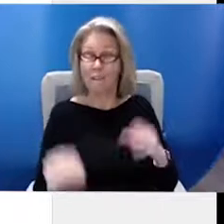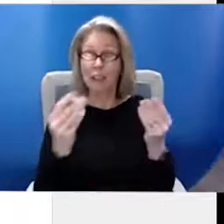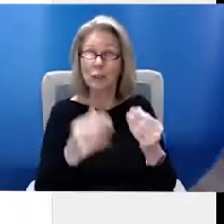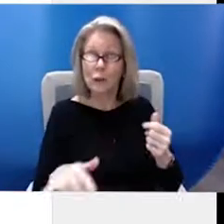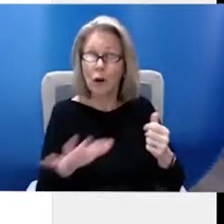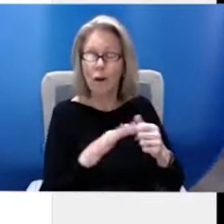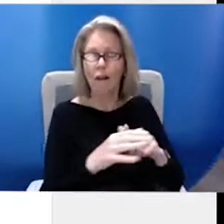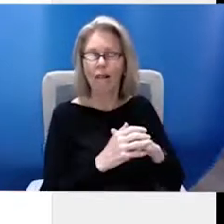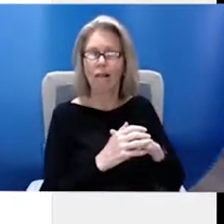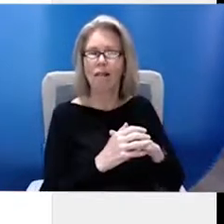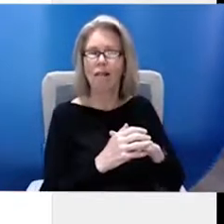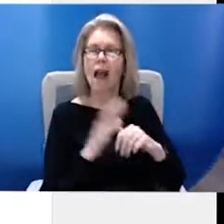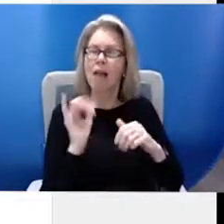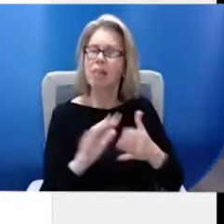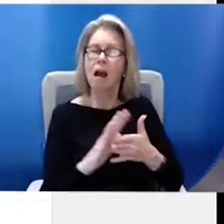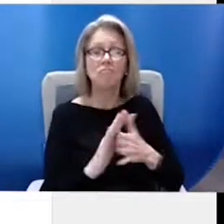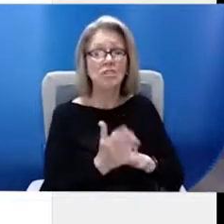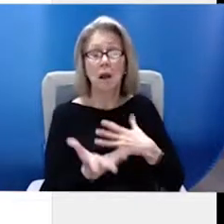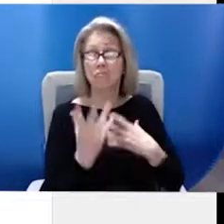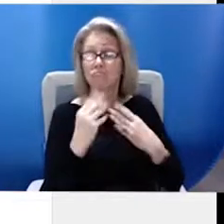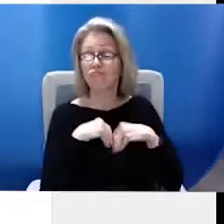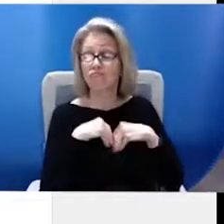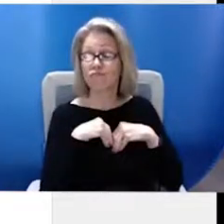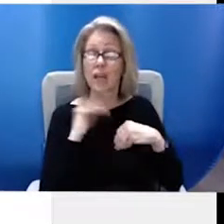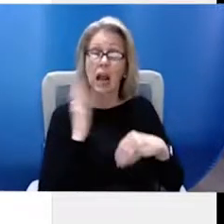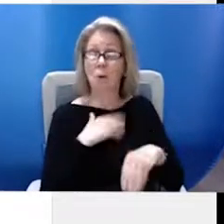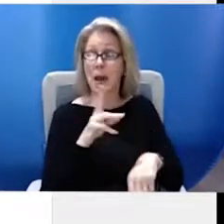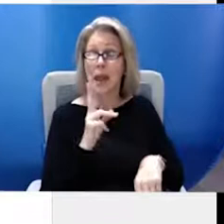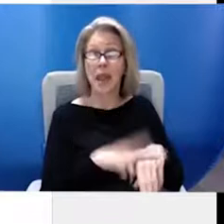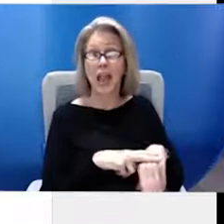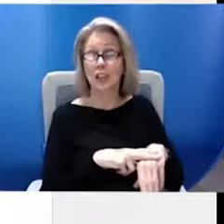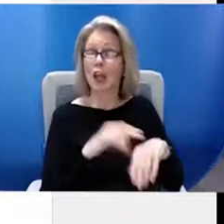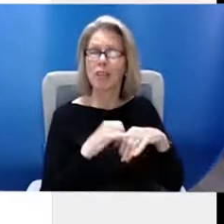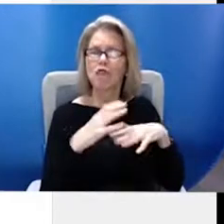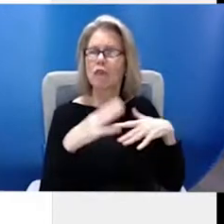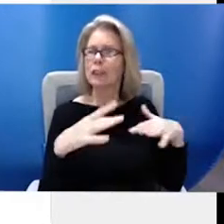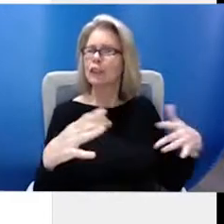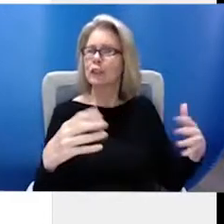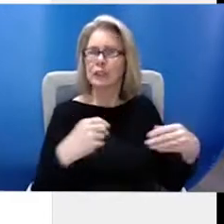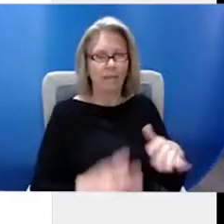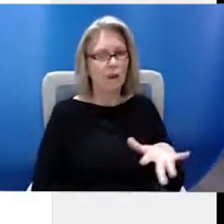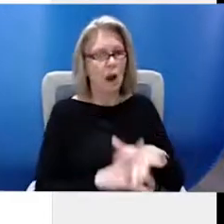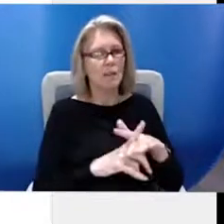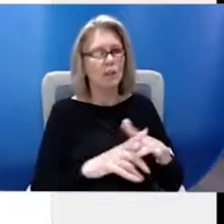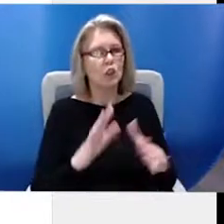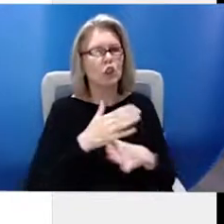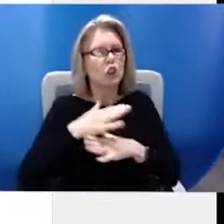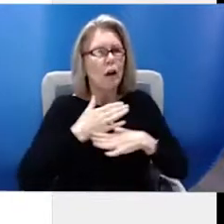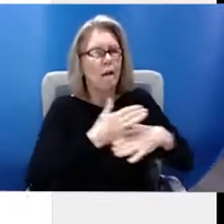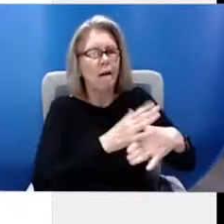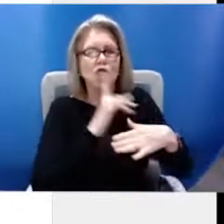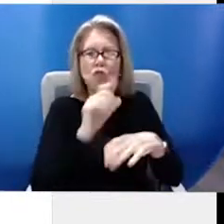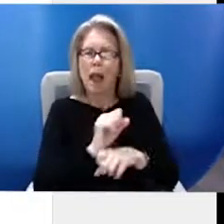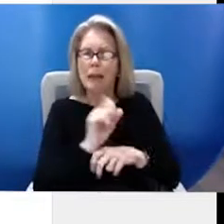soil, and thus has long since become our nature. This radiation gives rise to the shared reality of